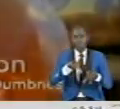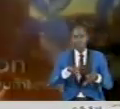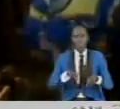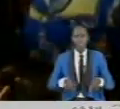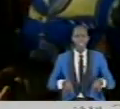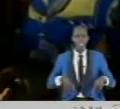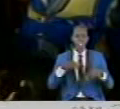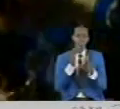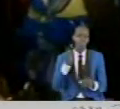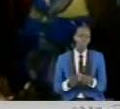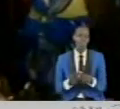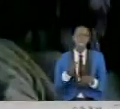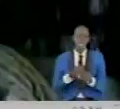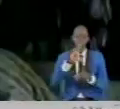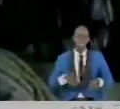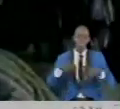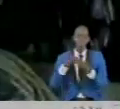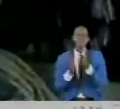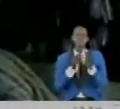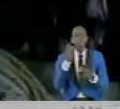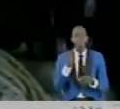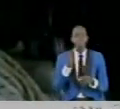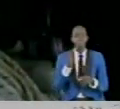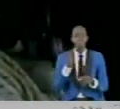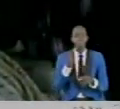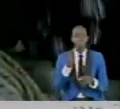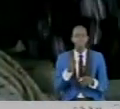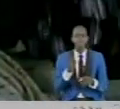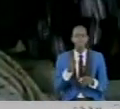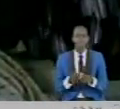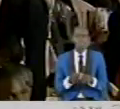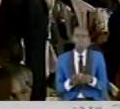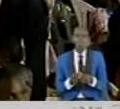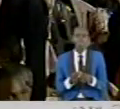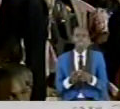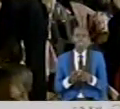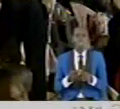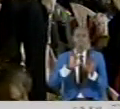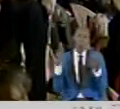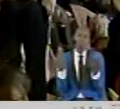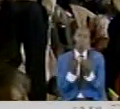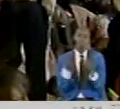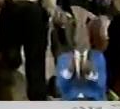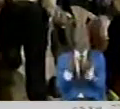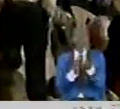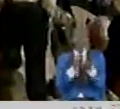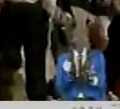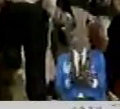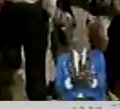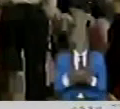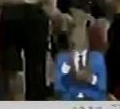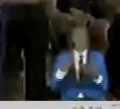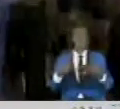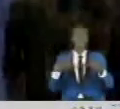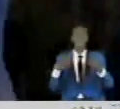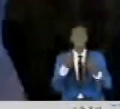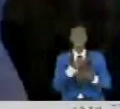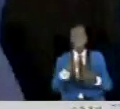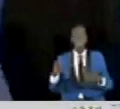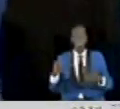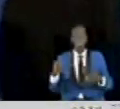in your life in your family the healing Covenant